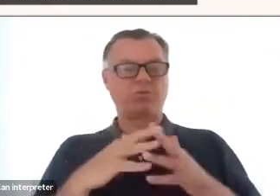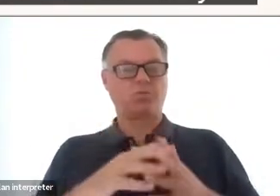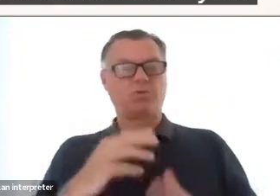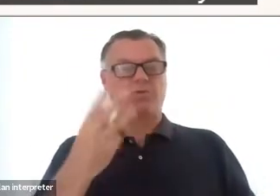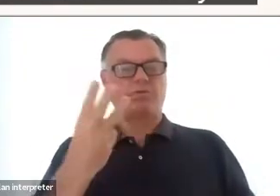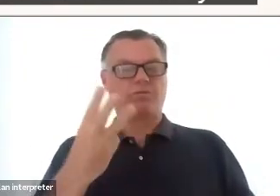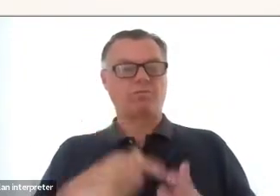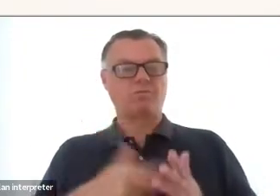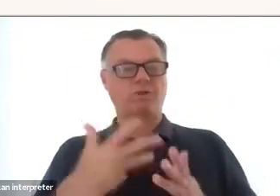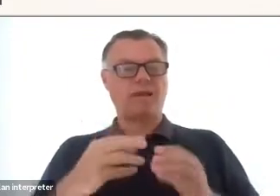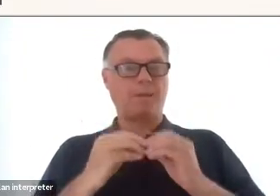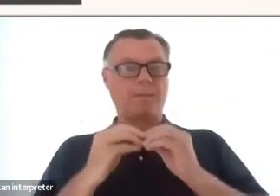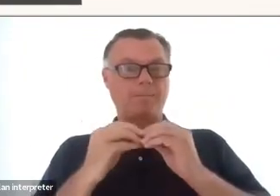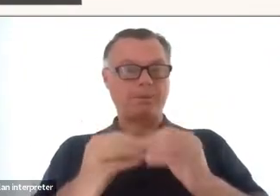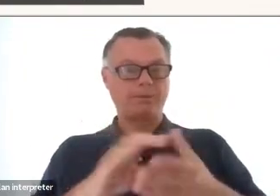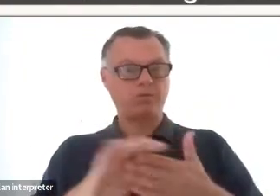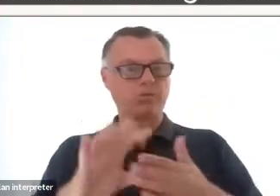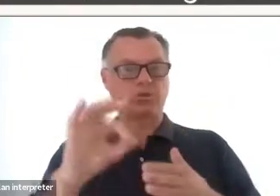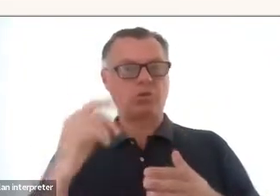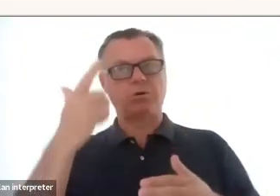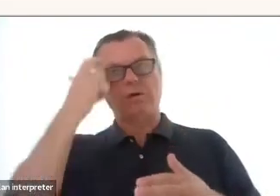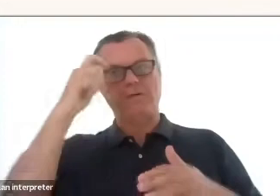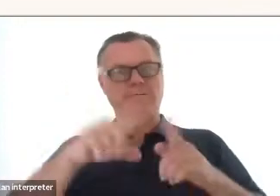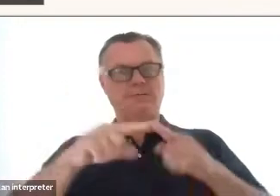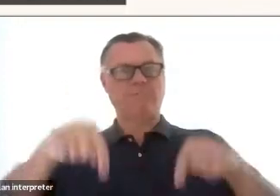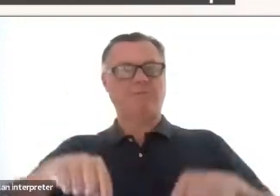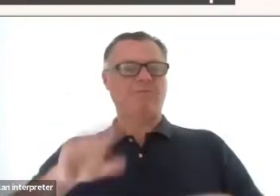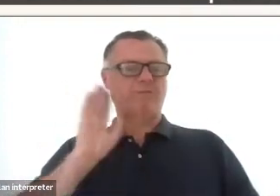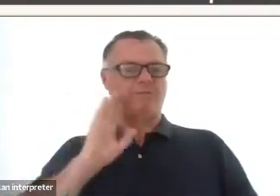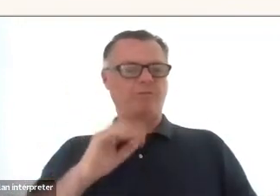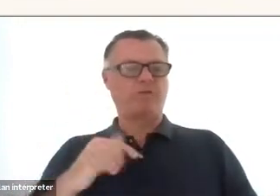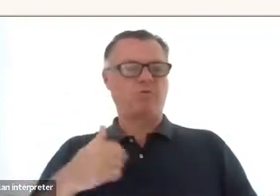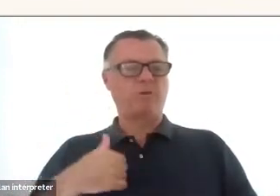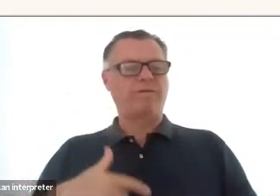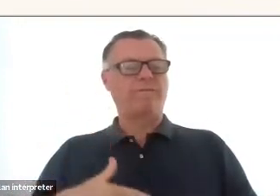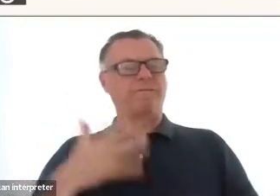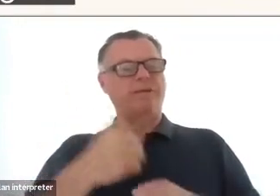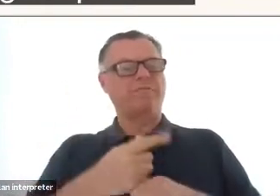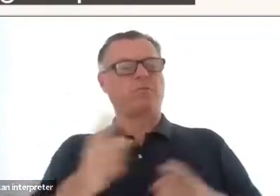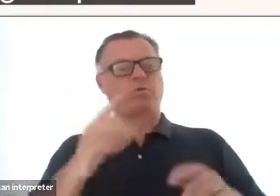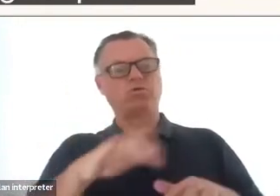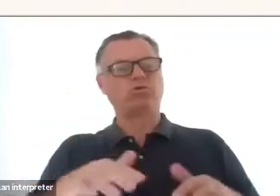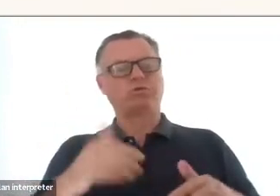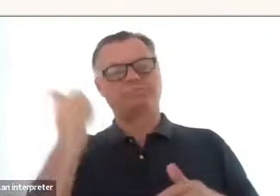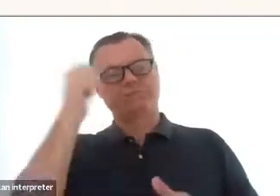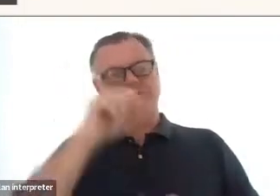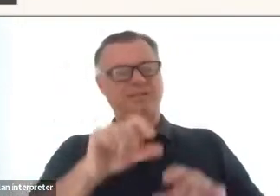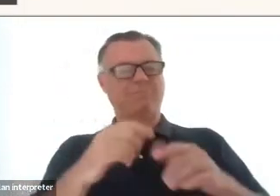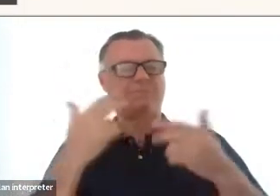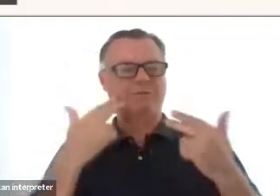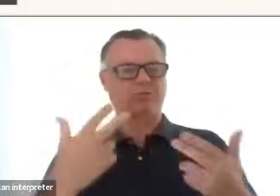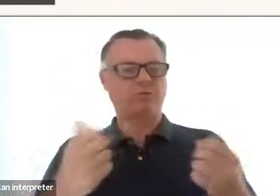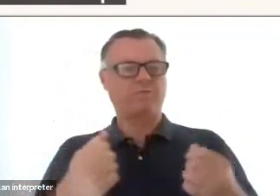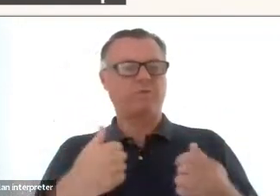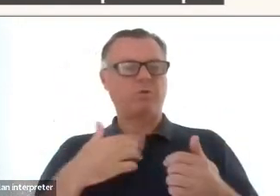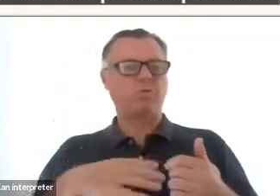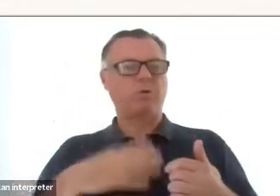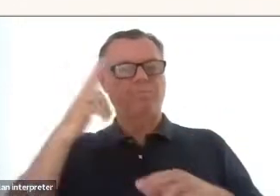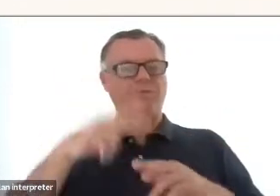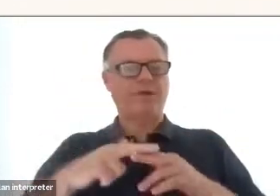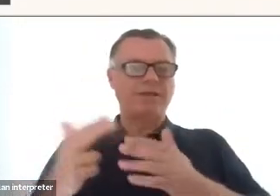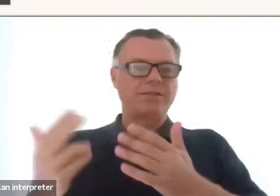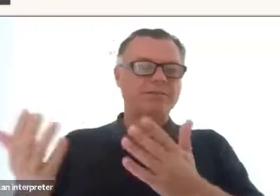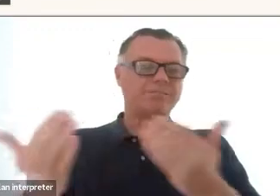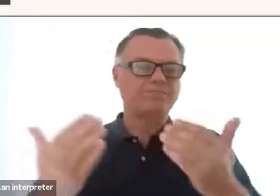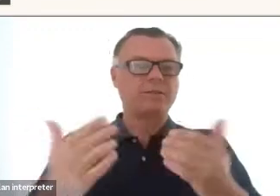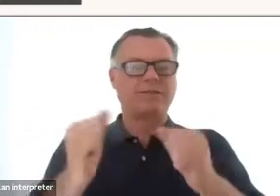built for this yet. We believe every child has brightness within them, and we want to help them rise. We're looking for parents of neurodiverse kids to help shape the